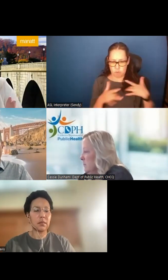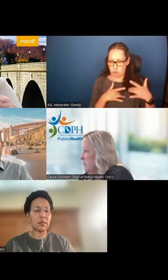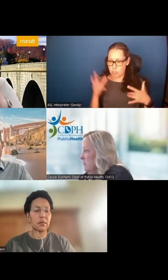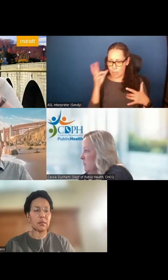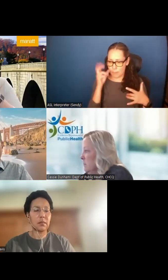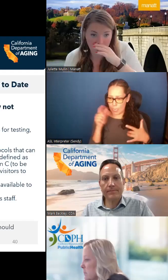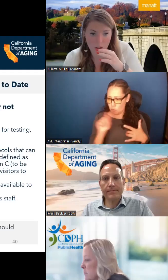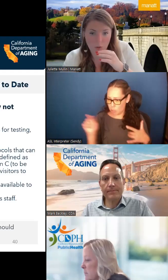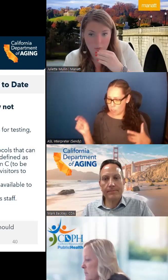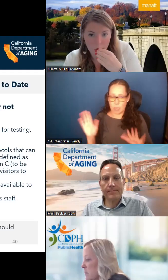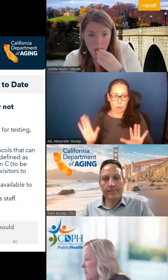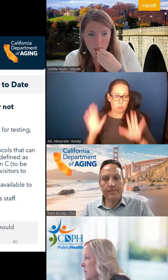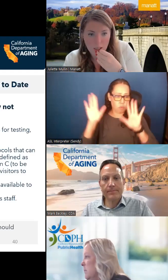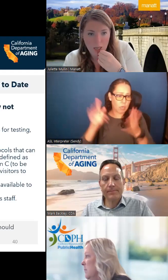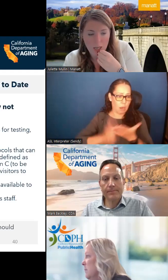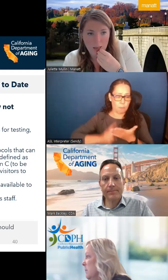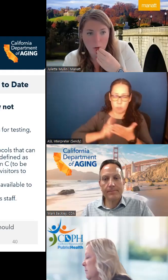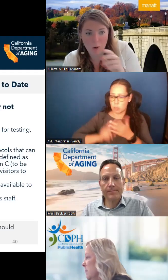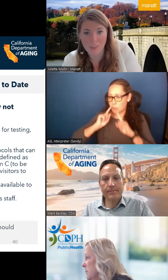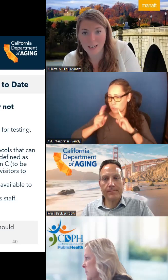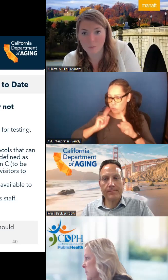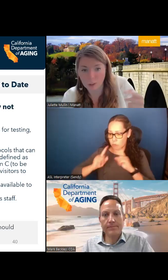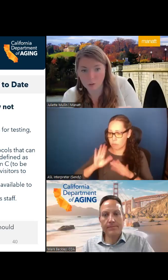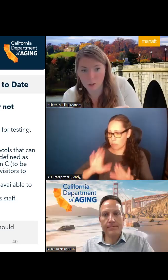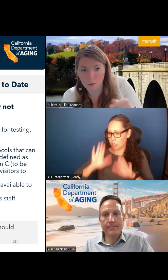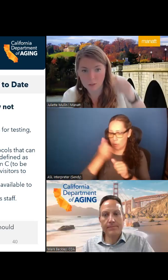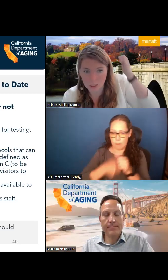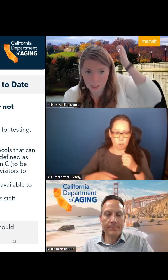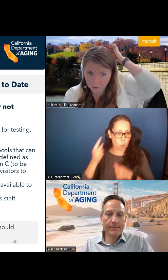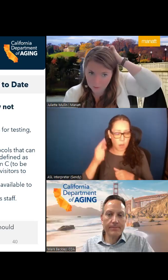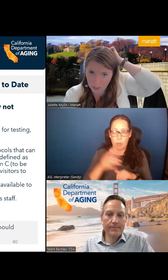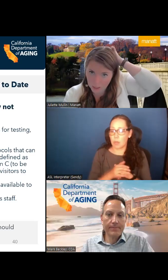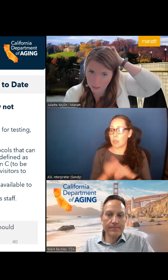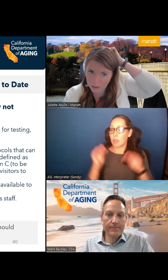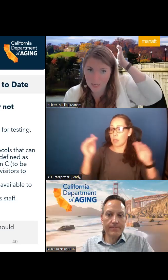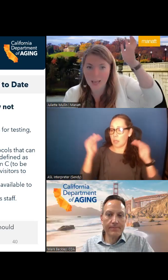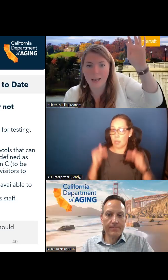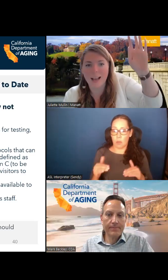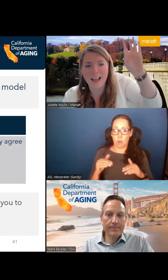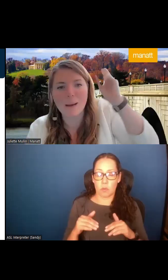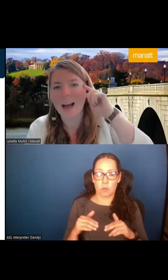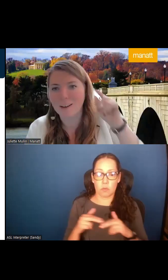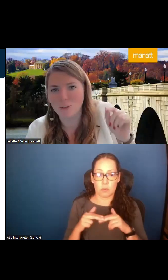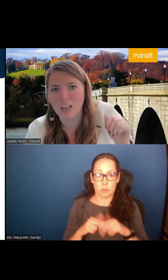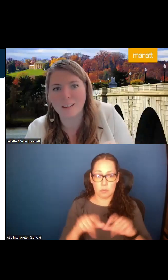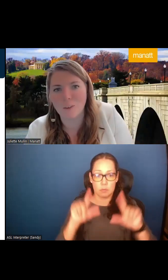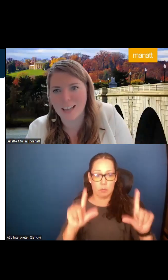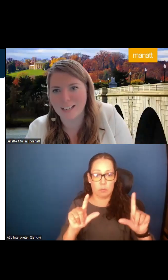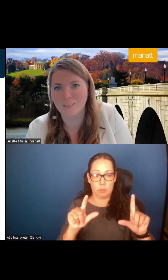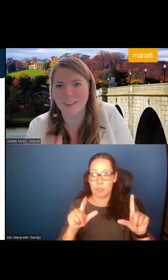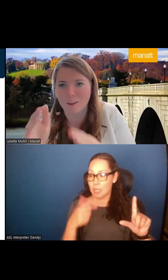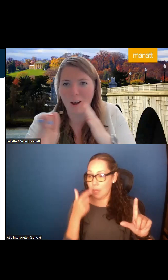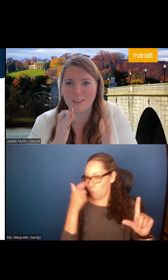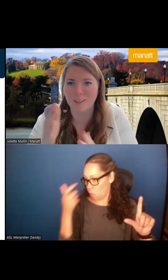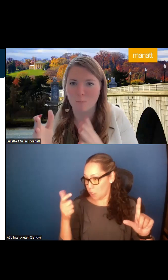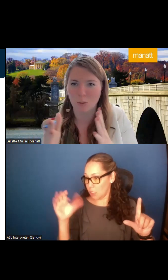really great conversation. Thank you, everyone. With that, if we could go to the next slide, and I have my eye on the chat. It's very